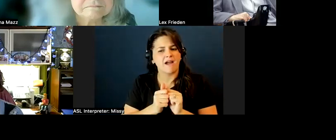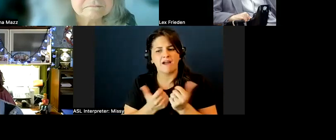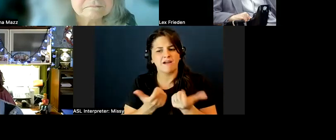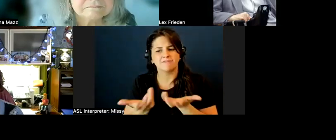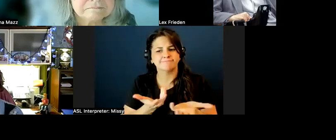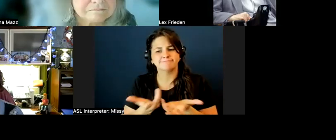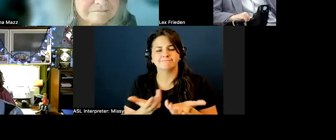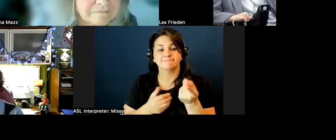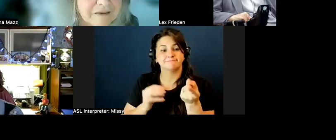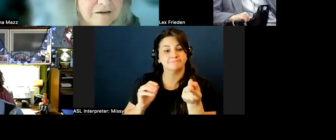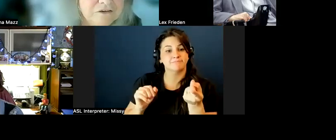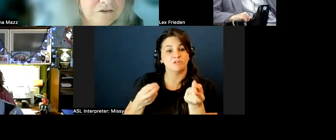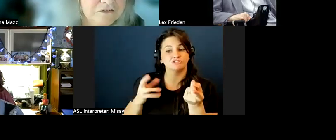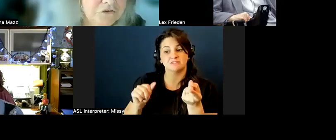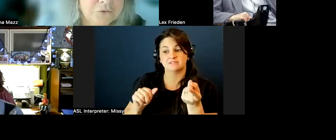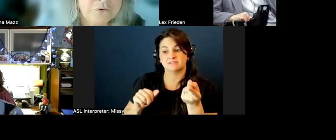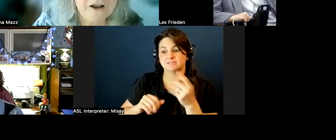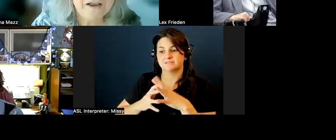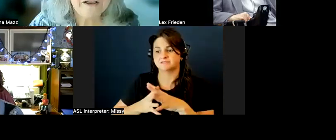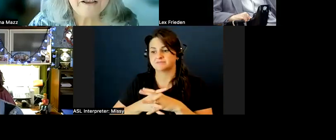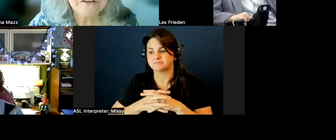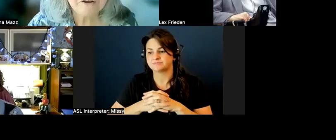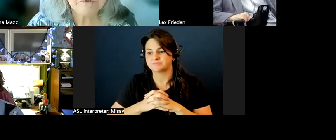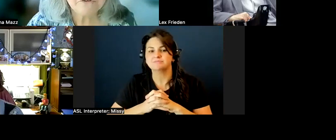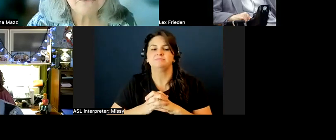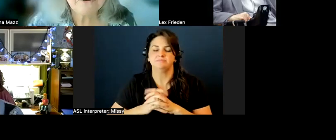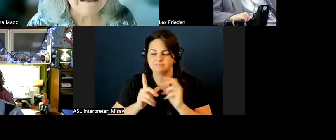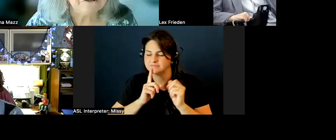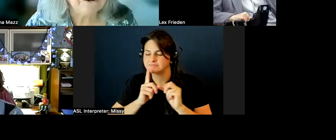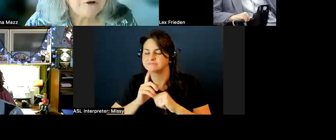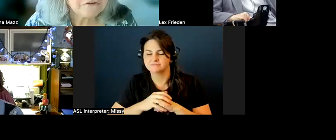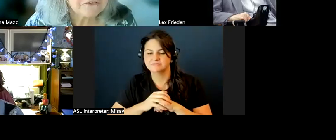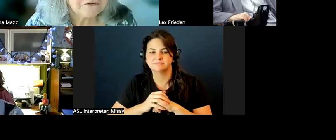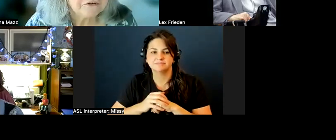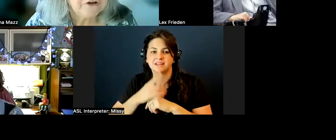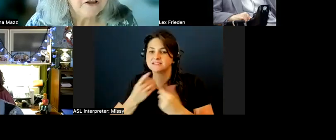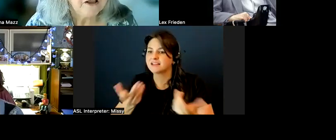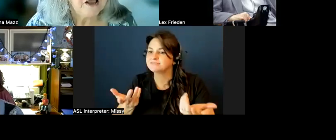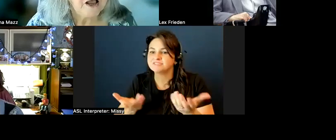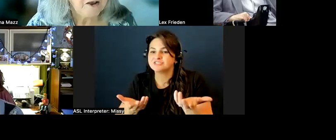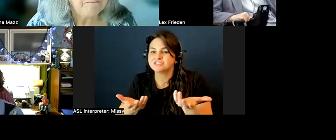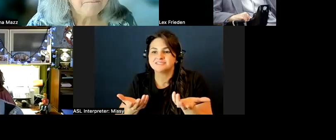want to answer that? Sure. I guess I would just say, get to know us.